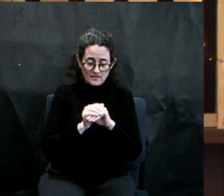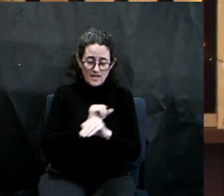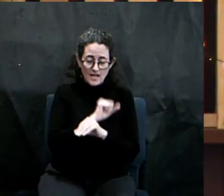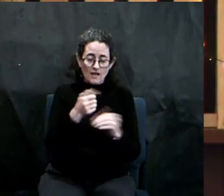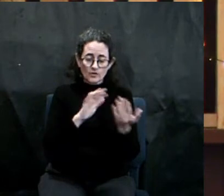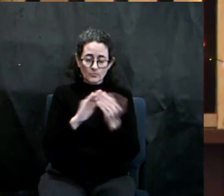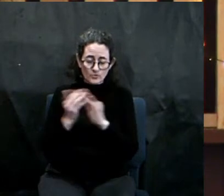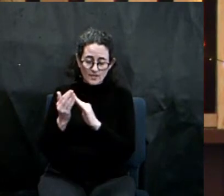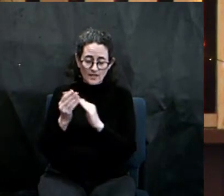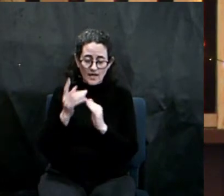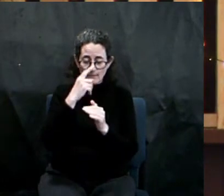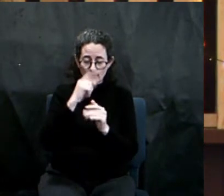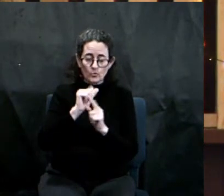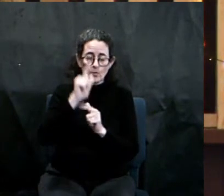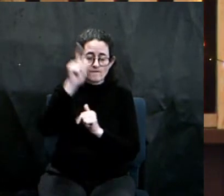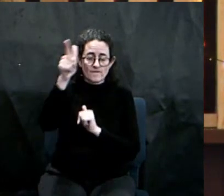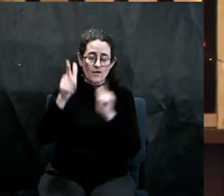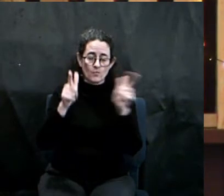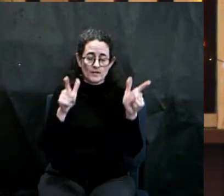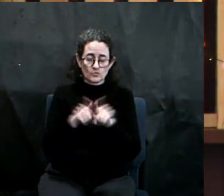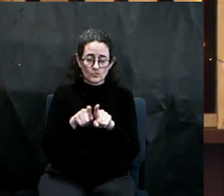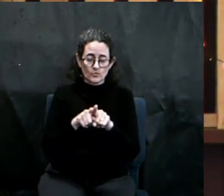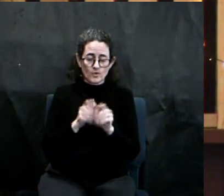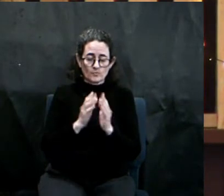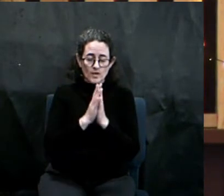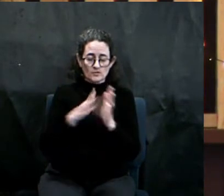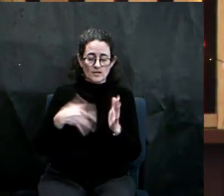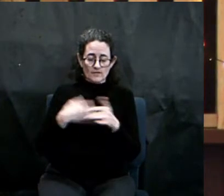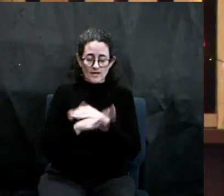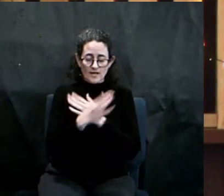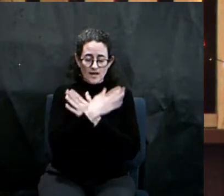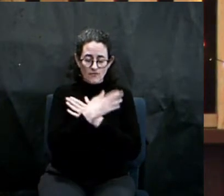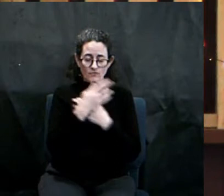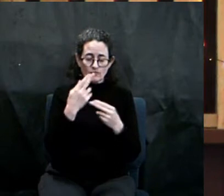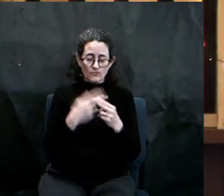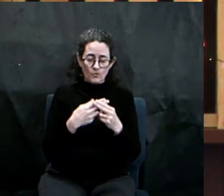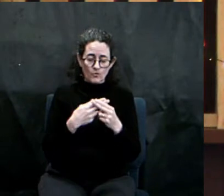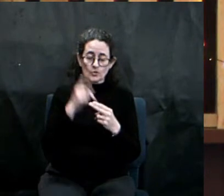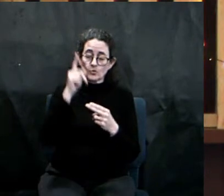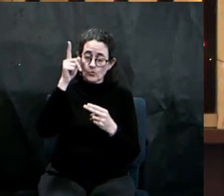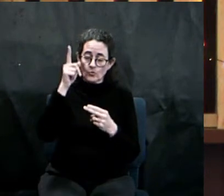your Spirit to live in love for you and for one another. Amen.